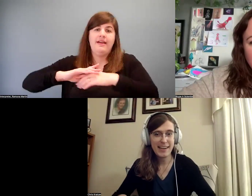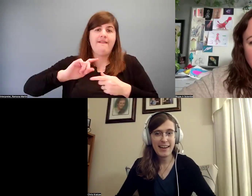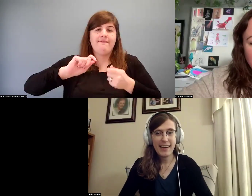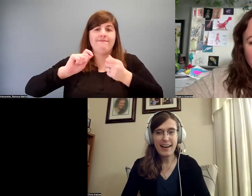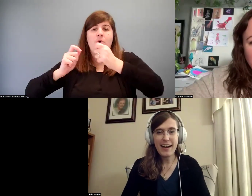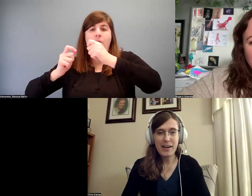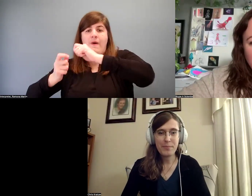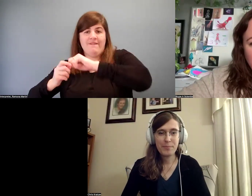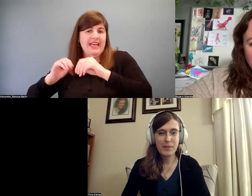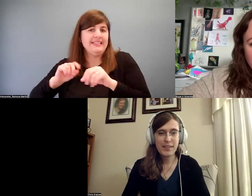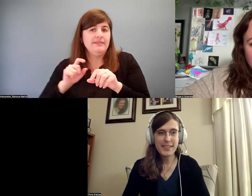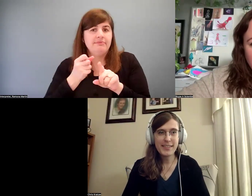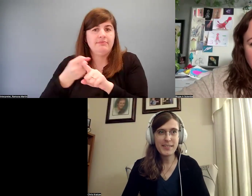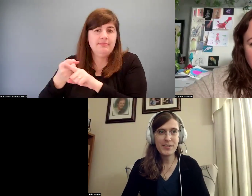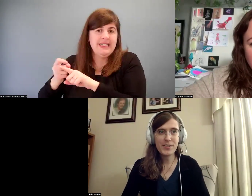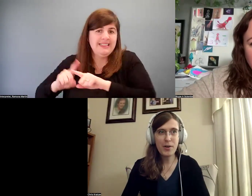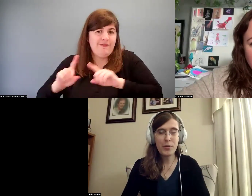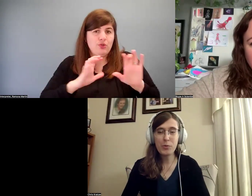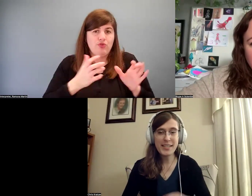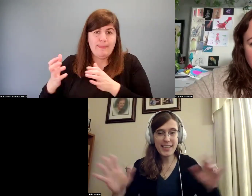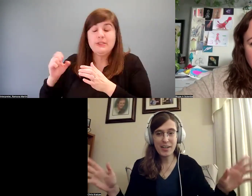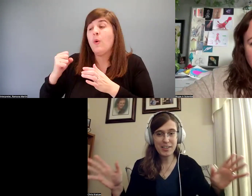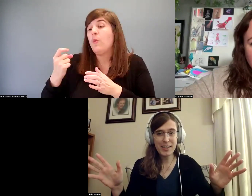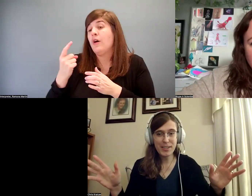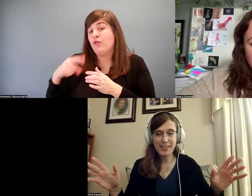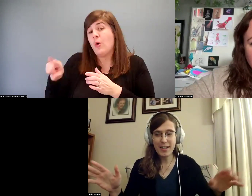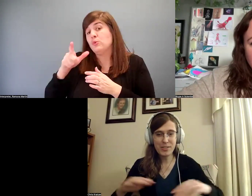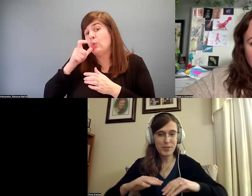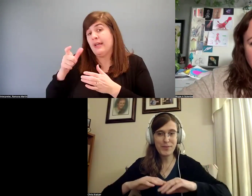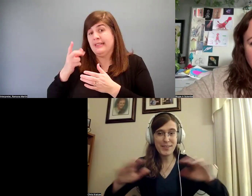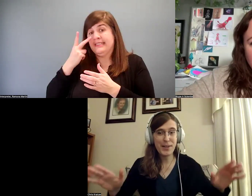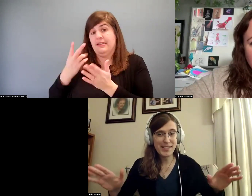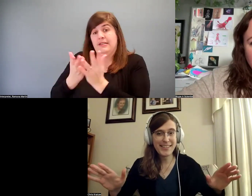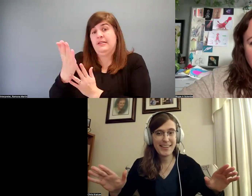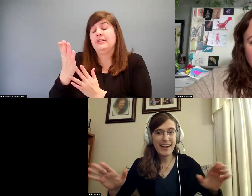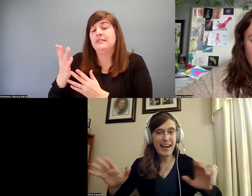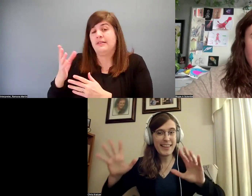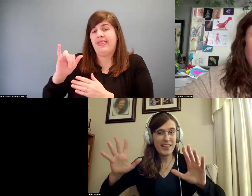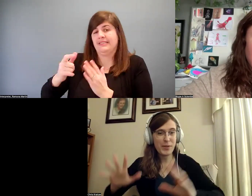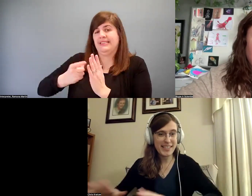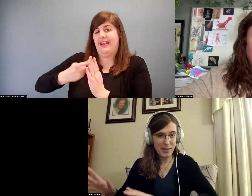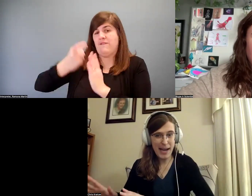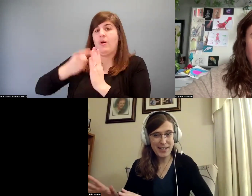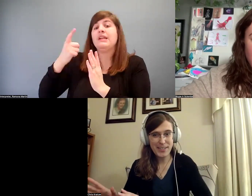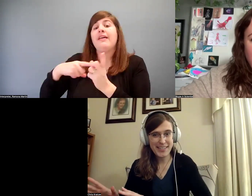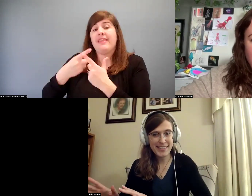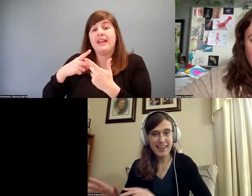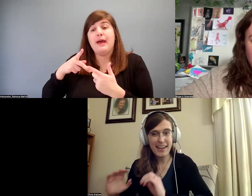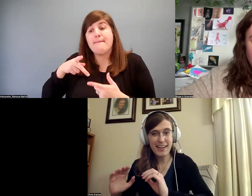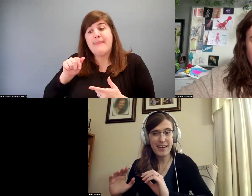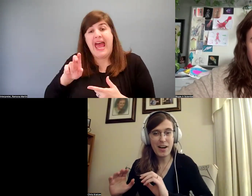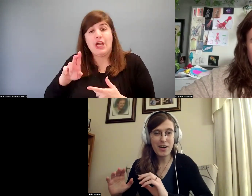groups. Um, so the ones that are clear are sort of the default, and then the ones that are